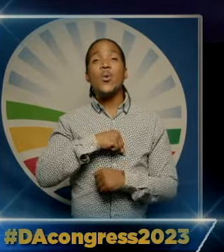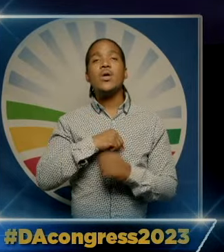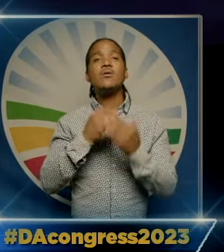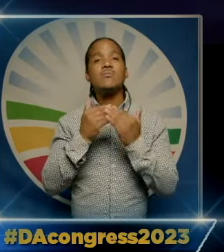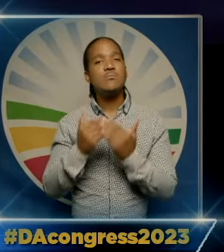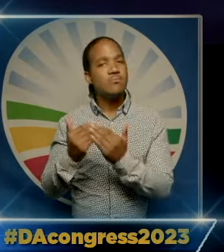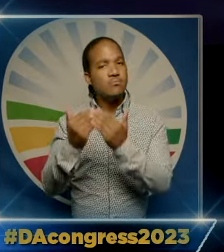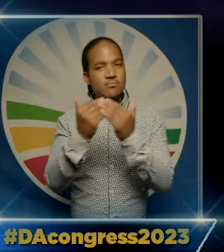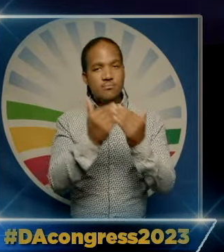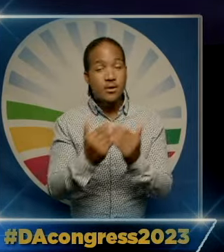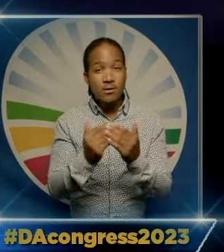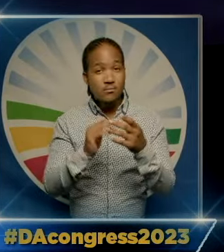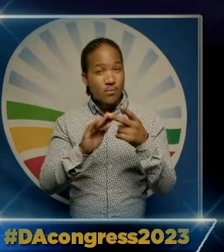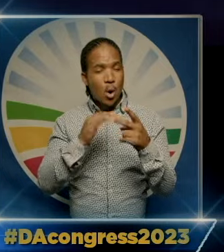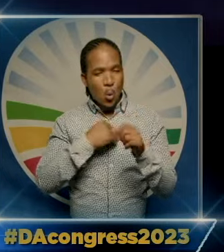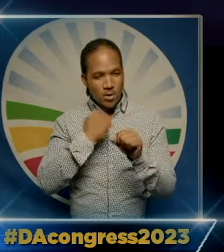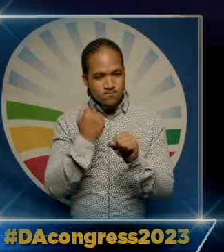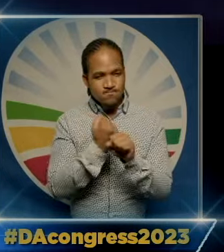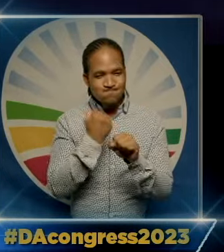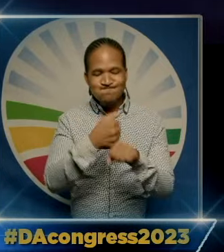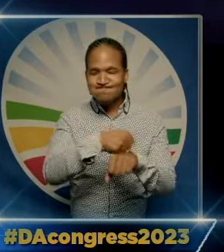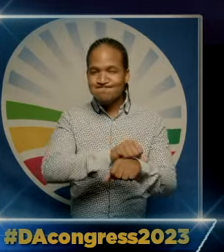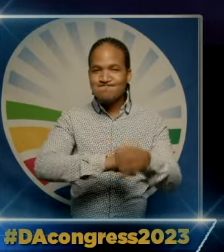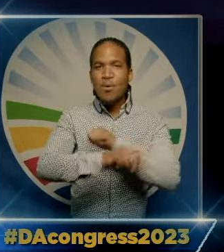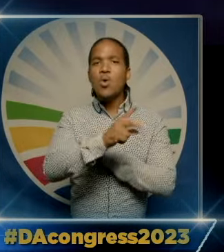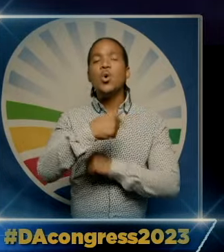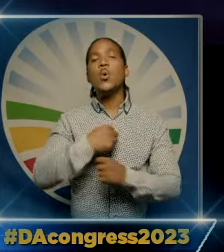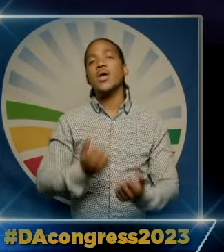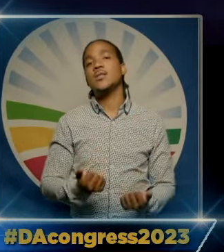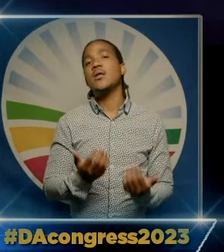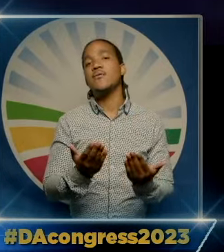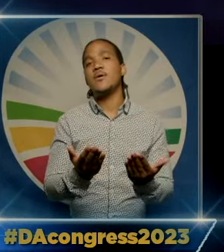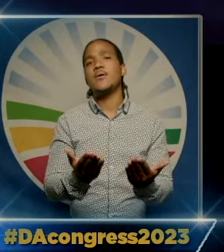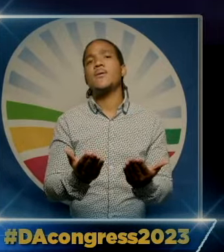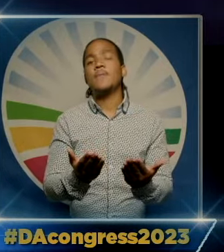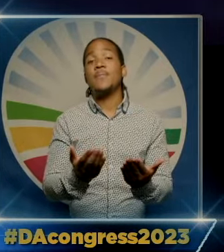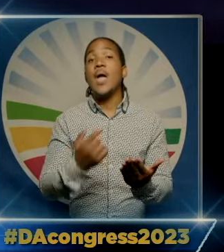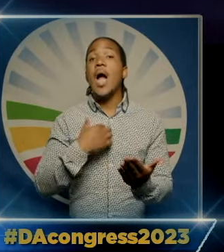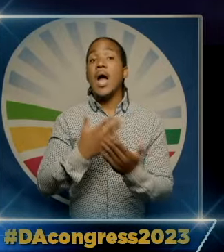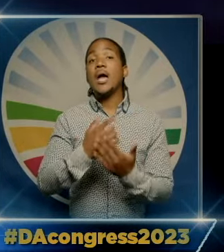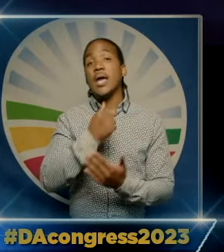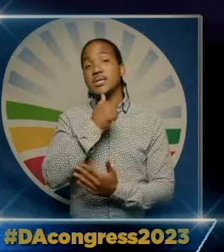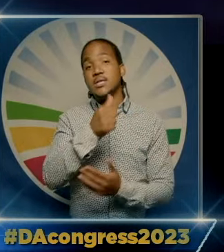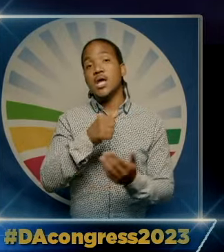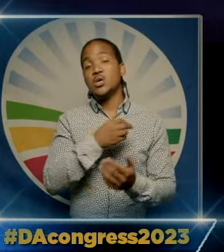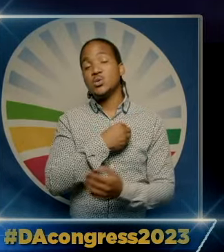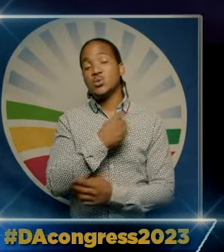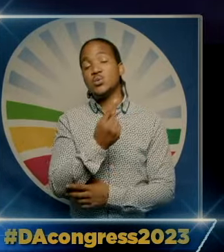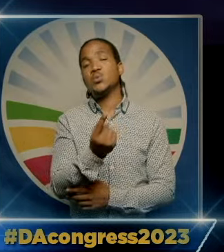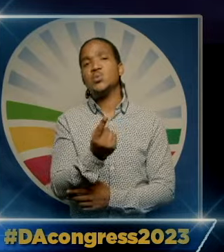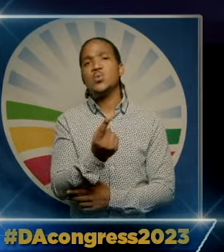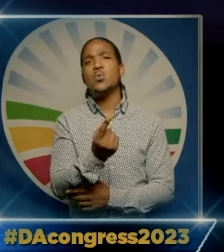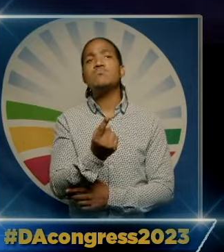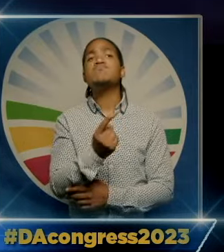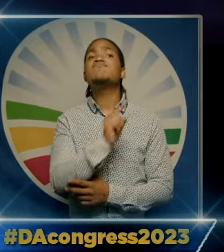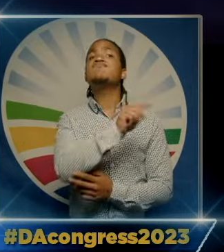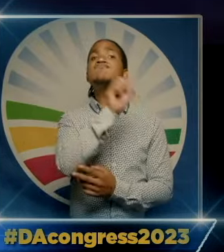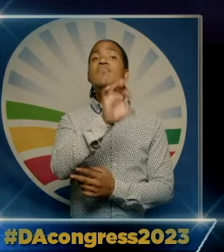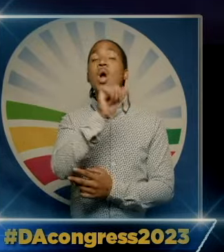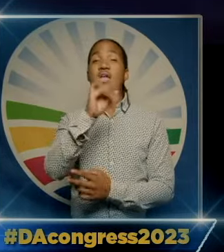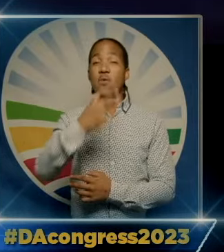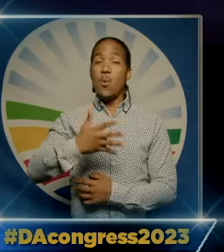function at full steam, and we deliver. I can say to you and to all South Africans that if we want a better